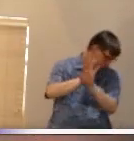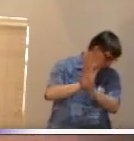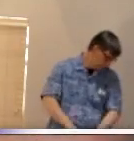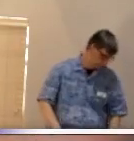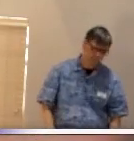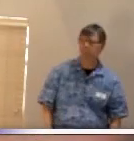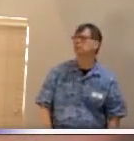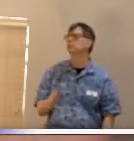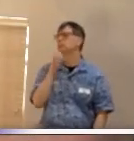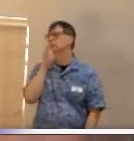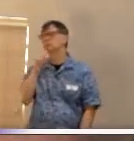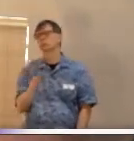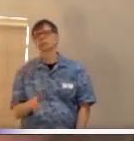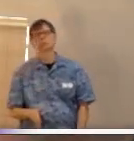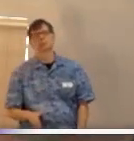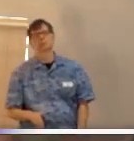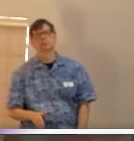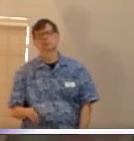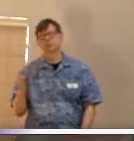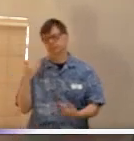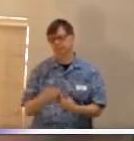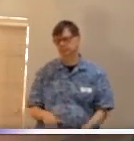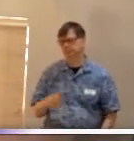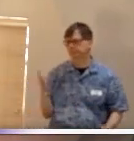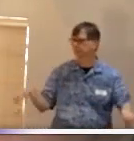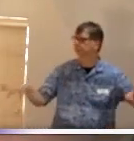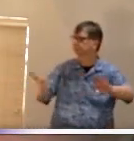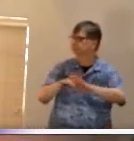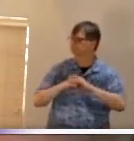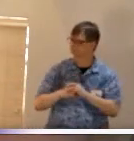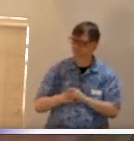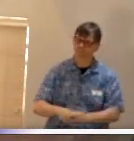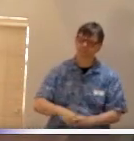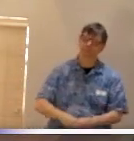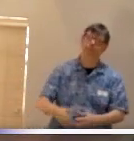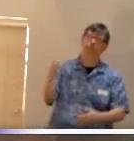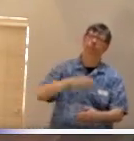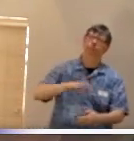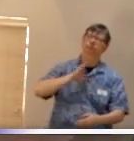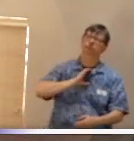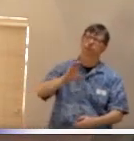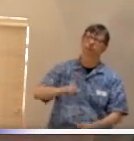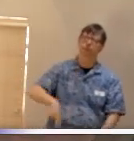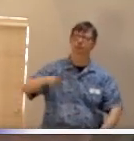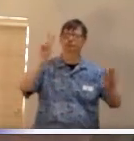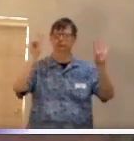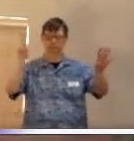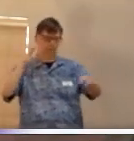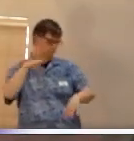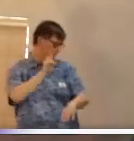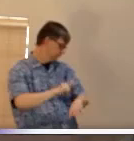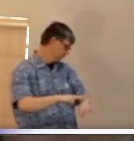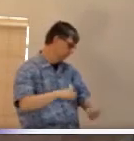mother, also from a very poor family, in Newfoundland, seven brothers and sisters in a one-bedroom